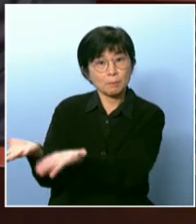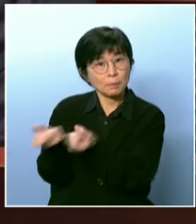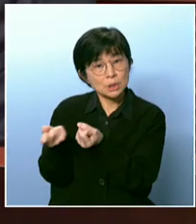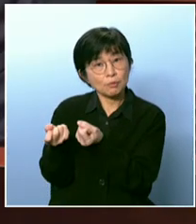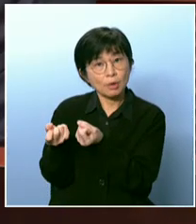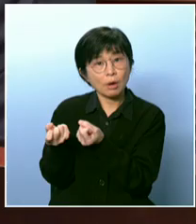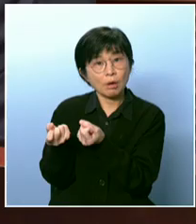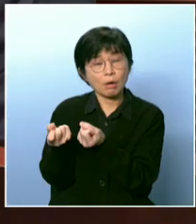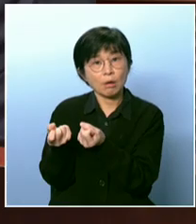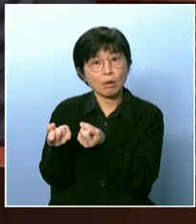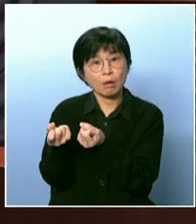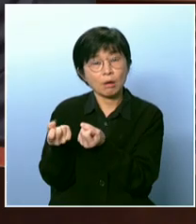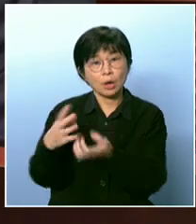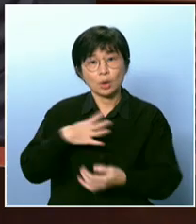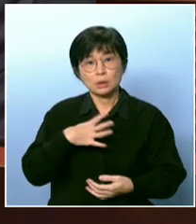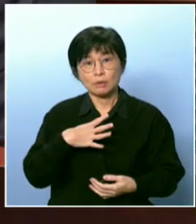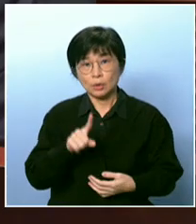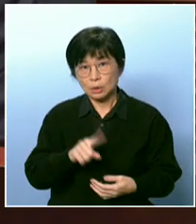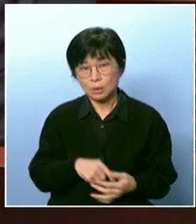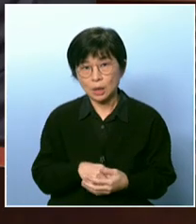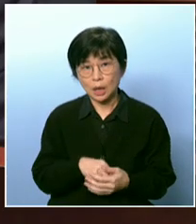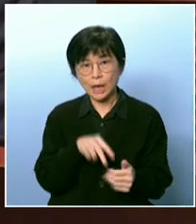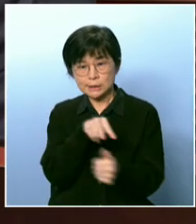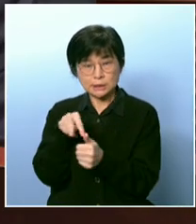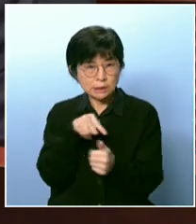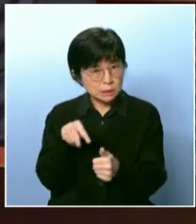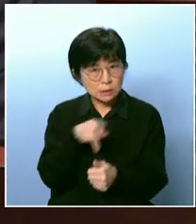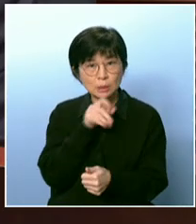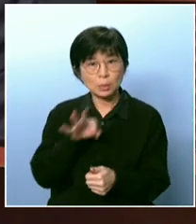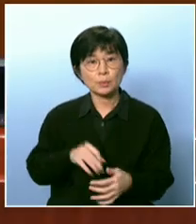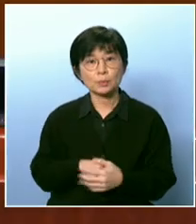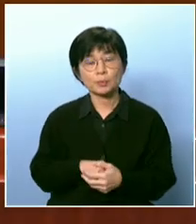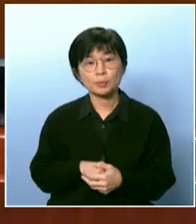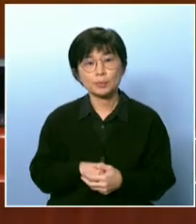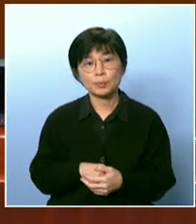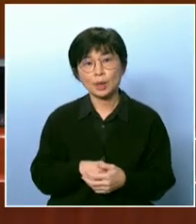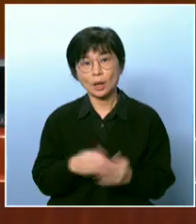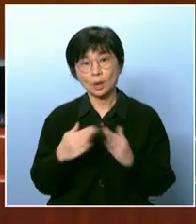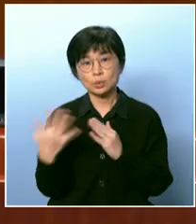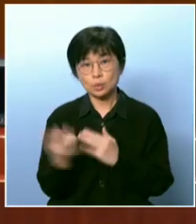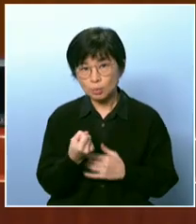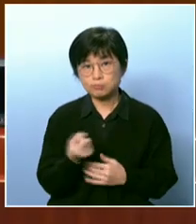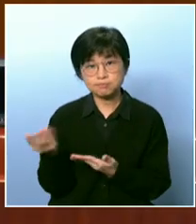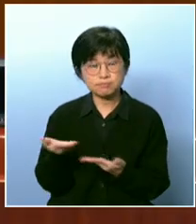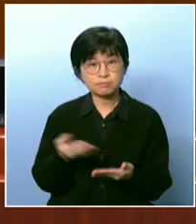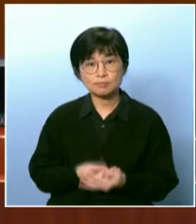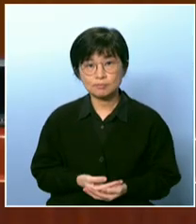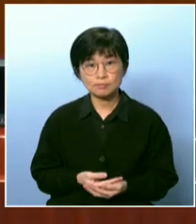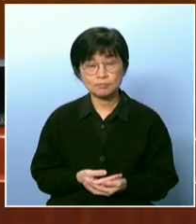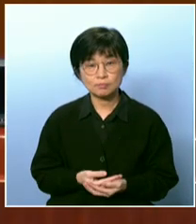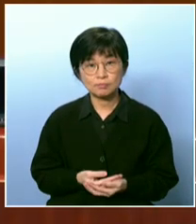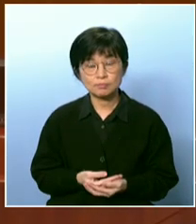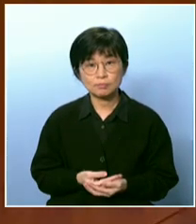days to complete. So I want to ask, what is the latest situation? What are the figures in recent years? Has there